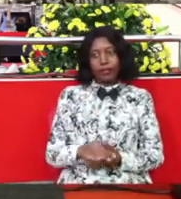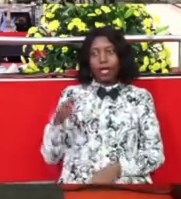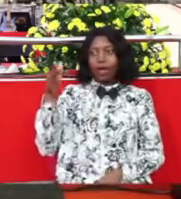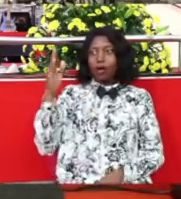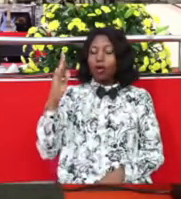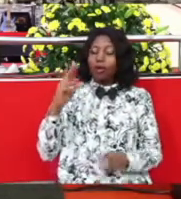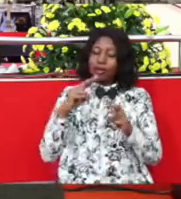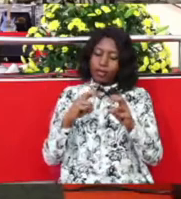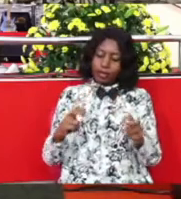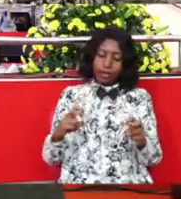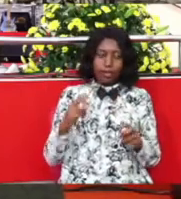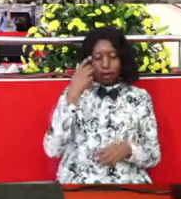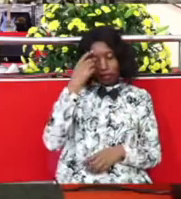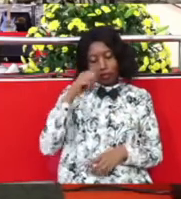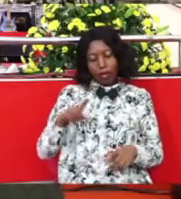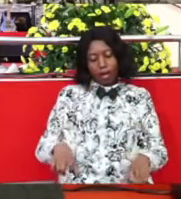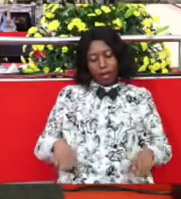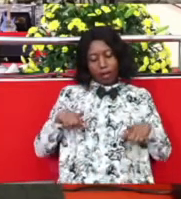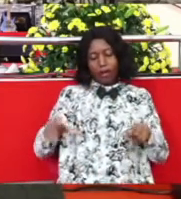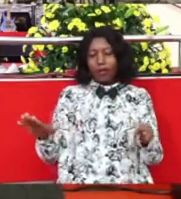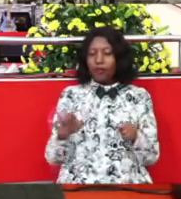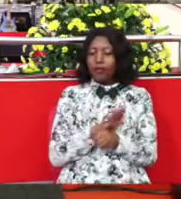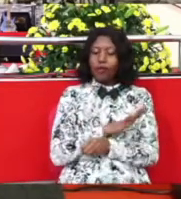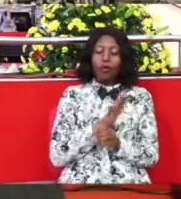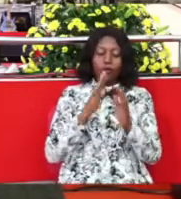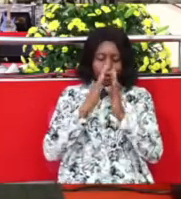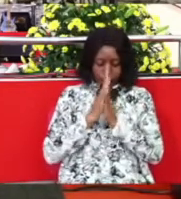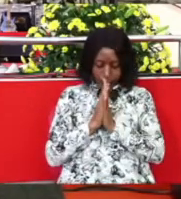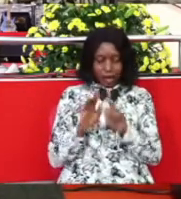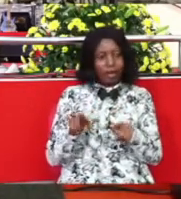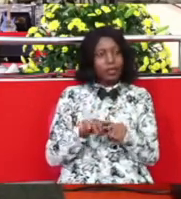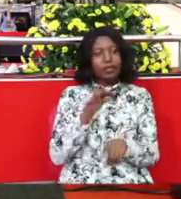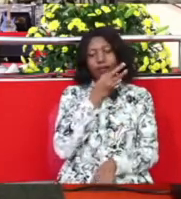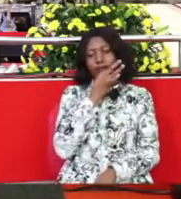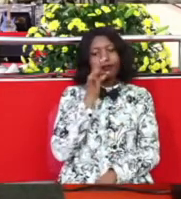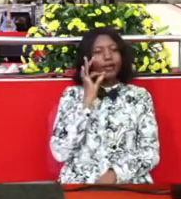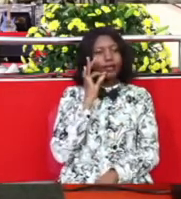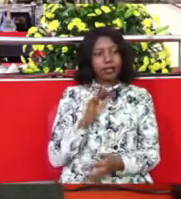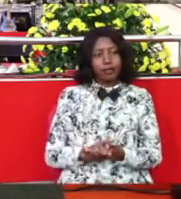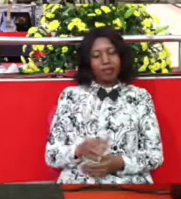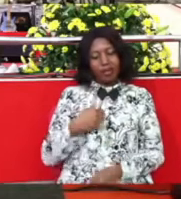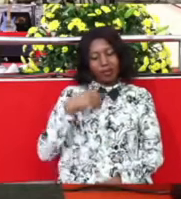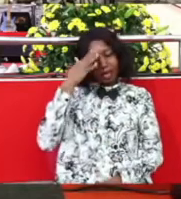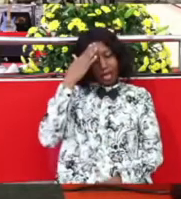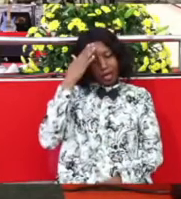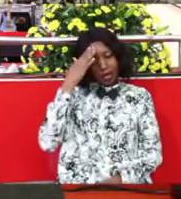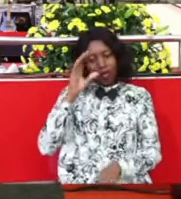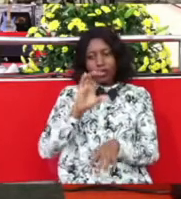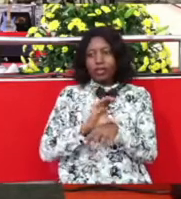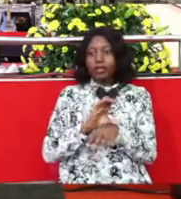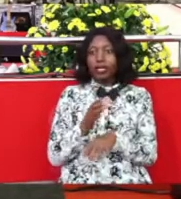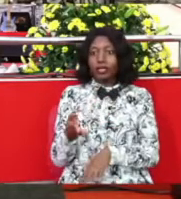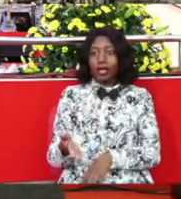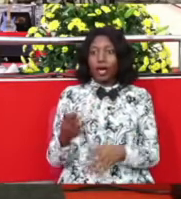of prayer and fasting. Anatafuta maisha ya kufunga na maombi. I know in this church we have seasons